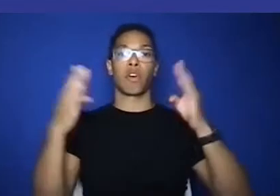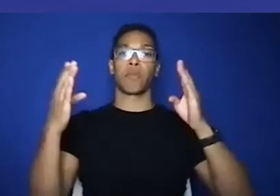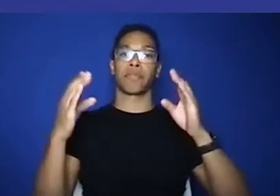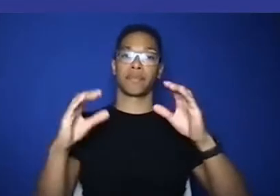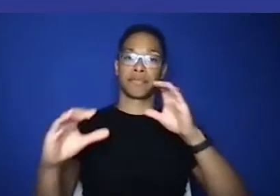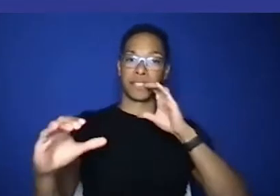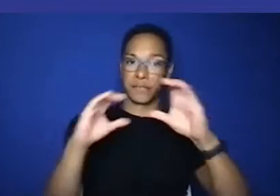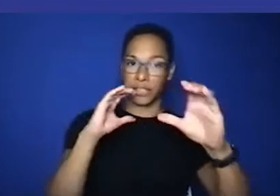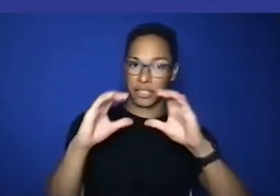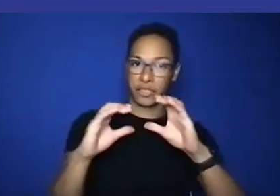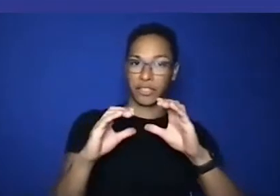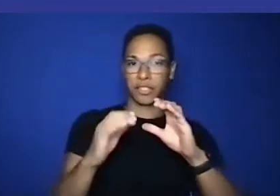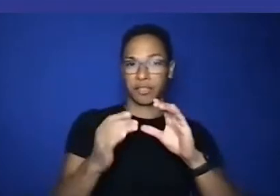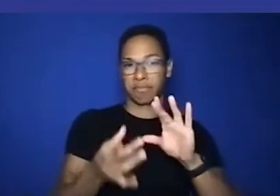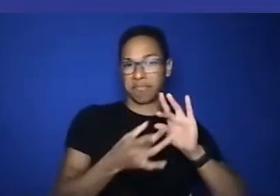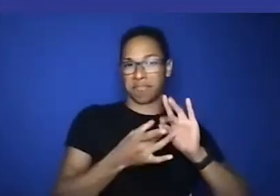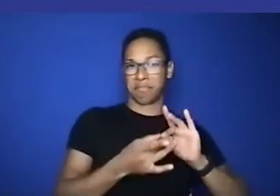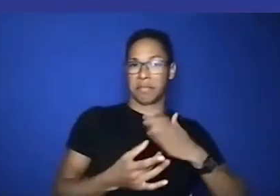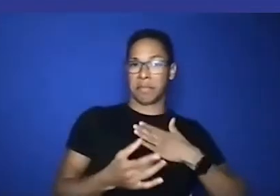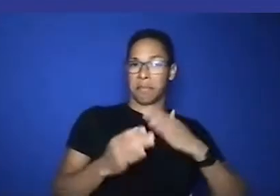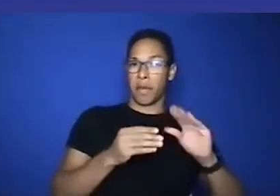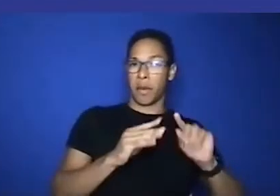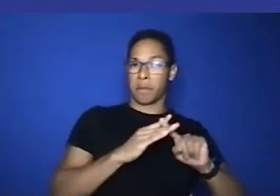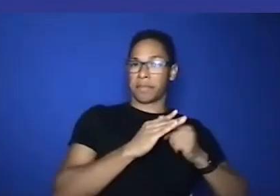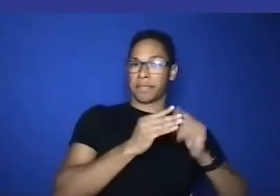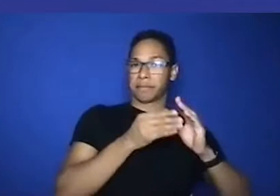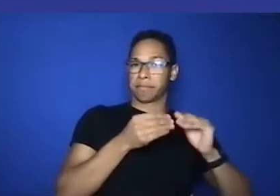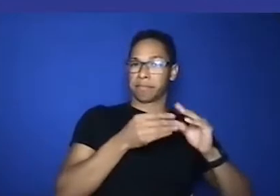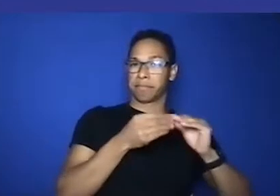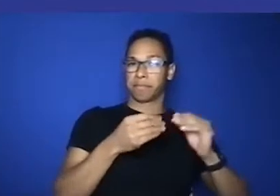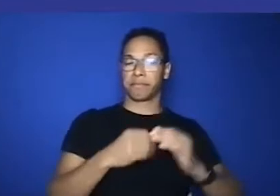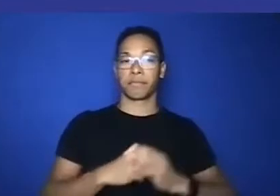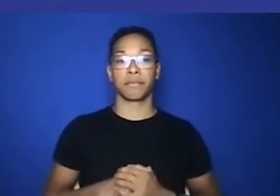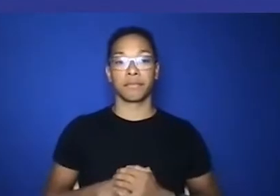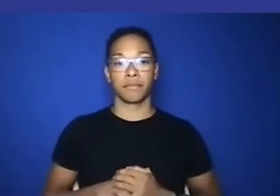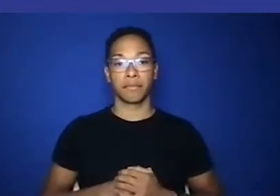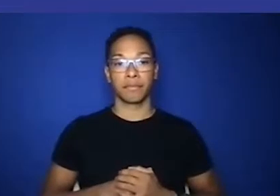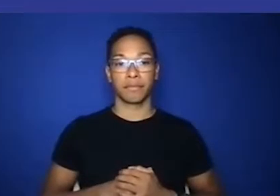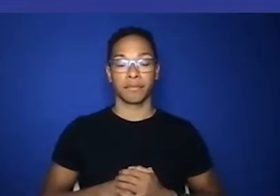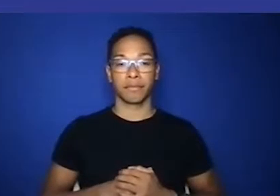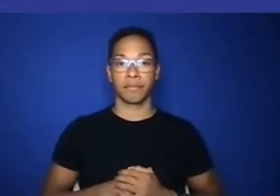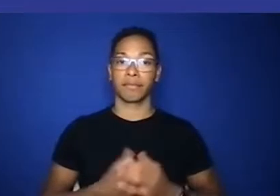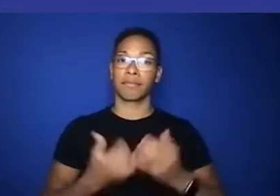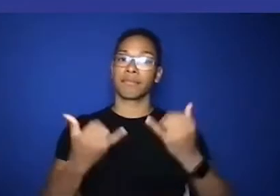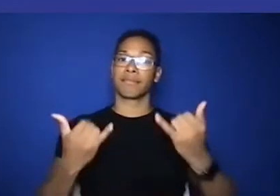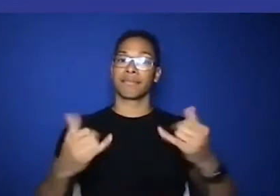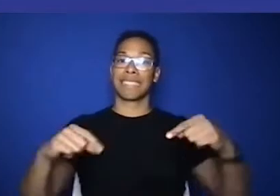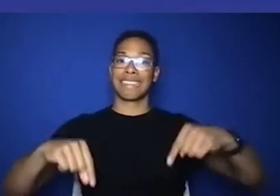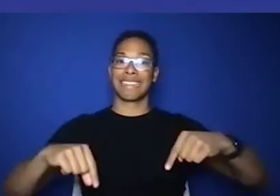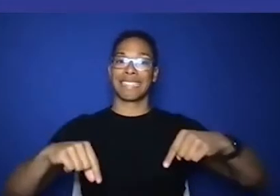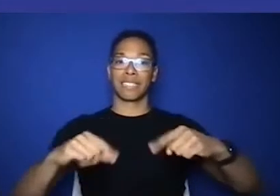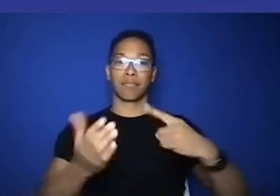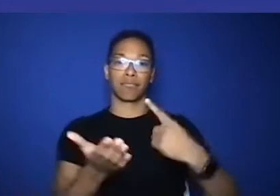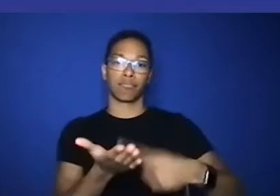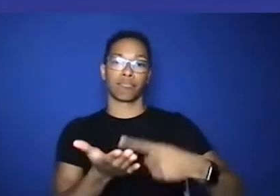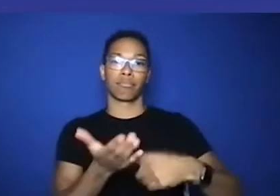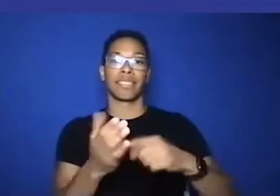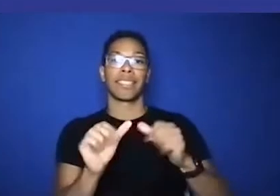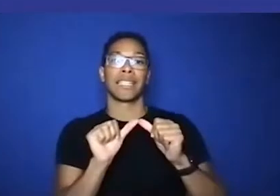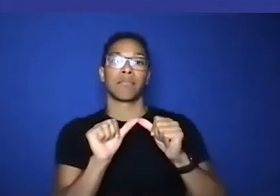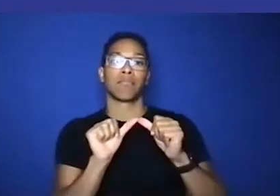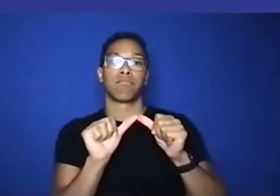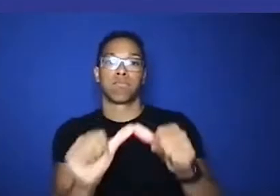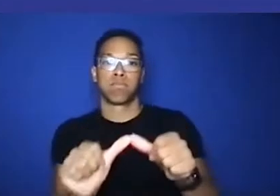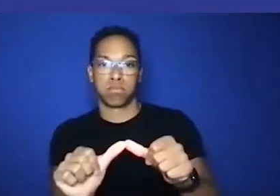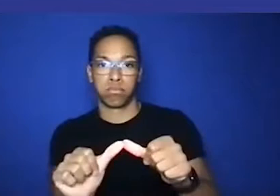my introduction, we are in continuous dialogue together. So this conversation has been happening